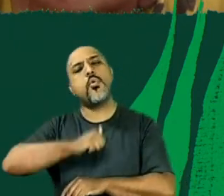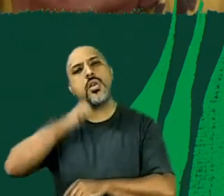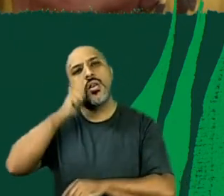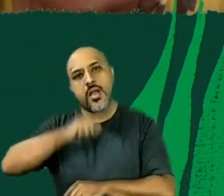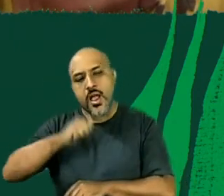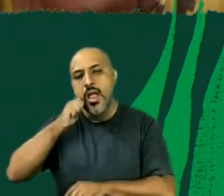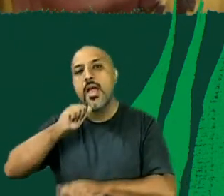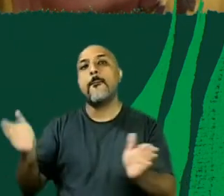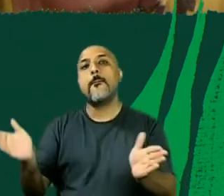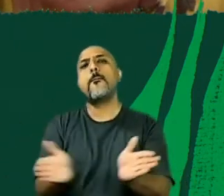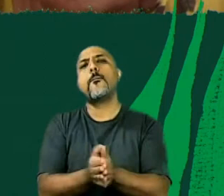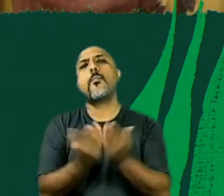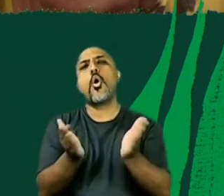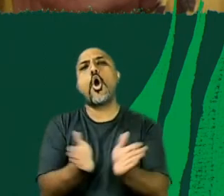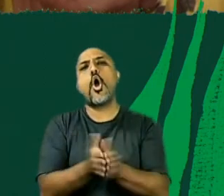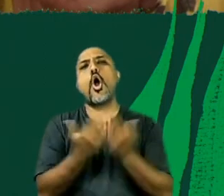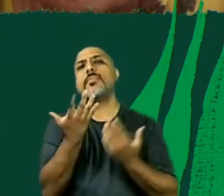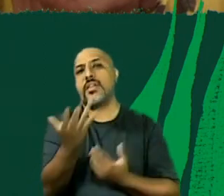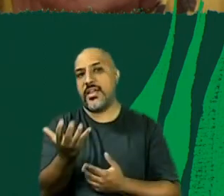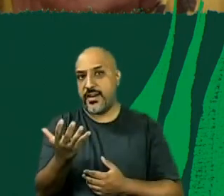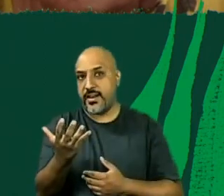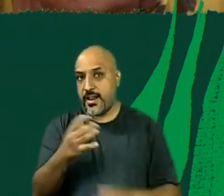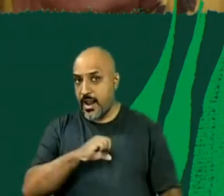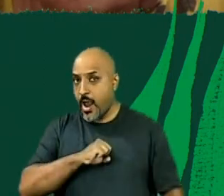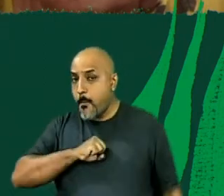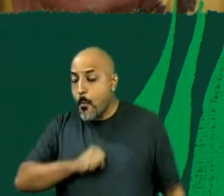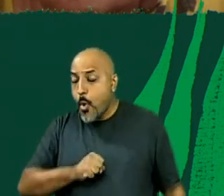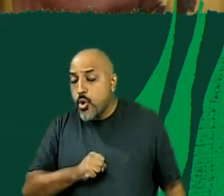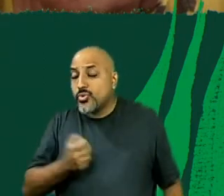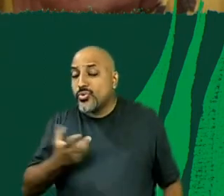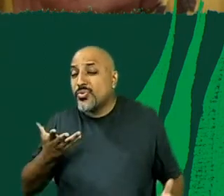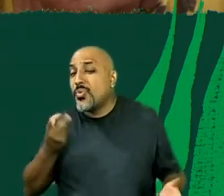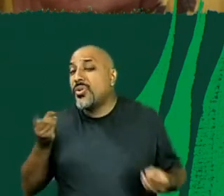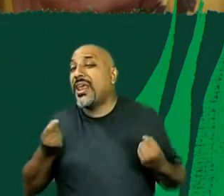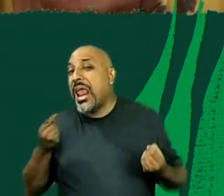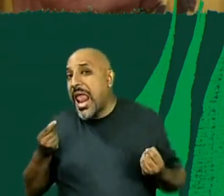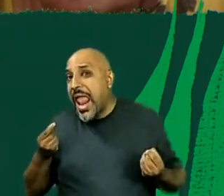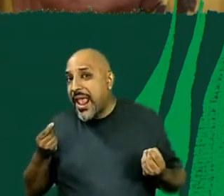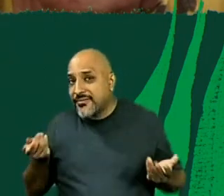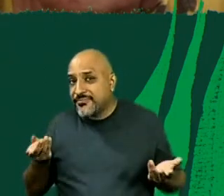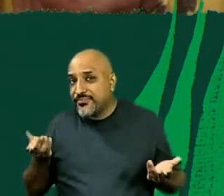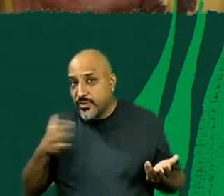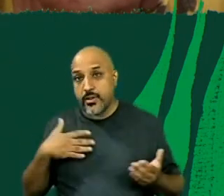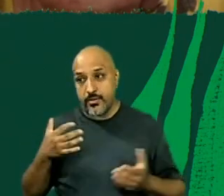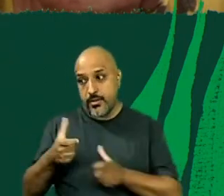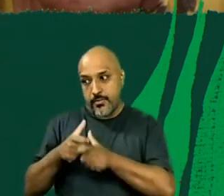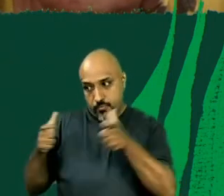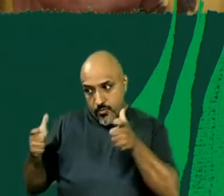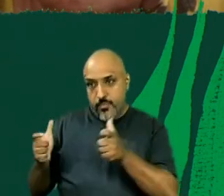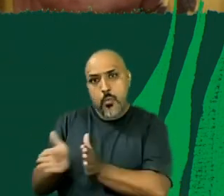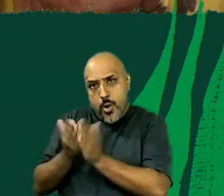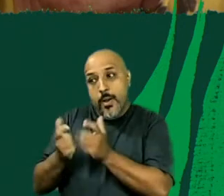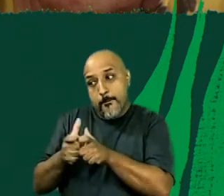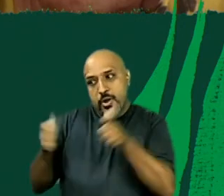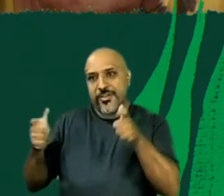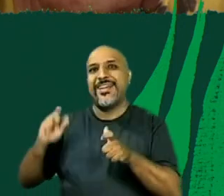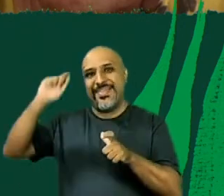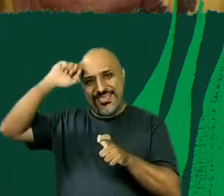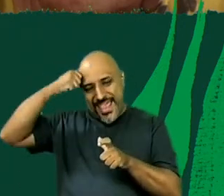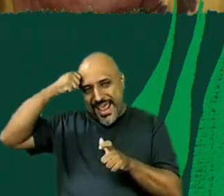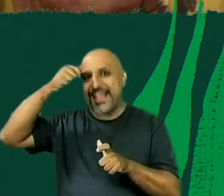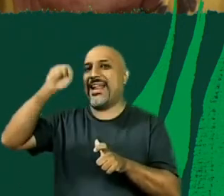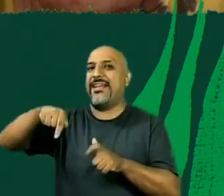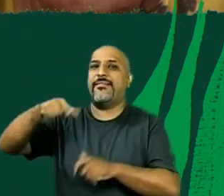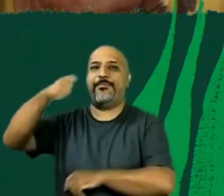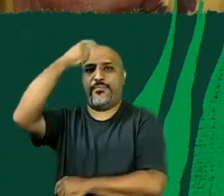a poor woman to have an abortion? And I'm the vast majority of the poor women are Black because they